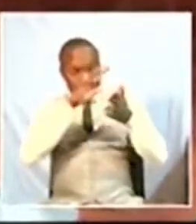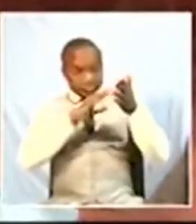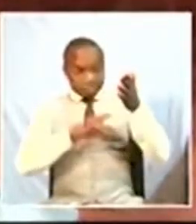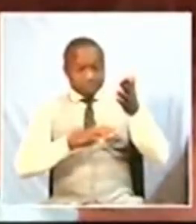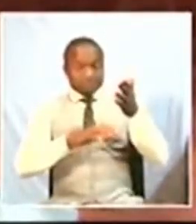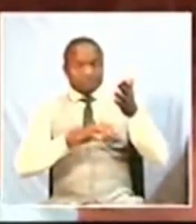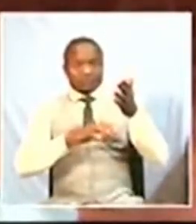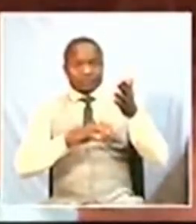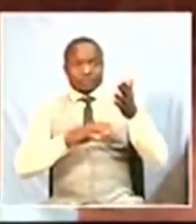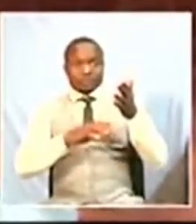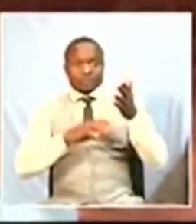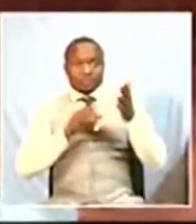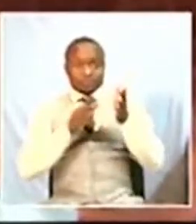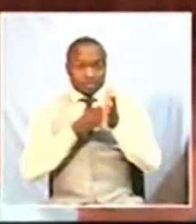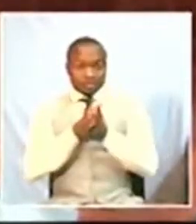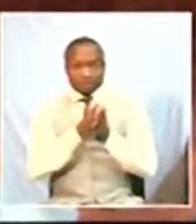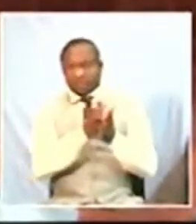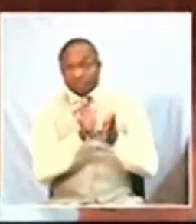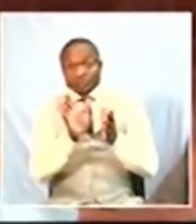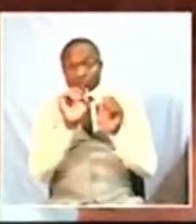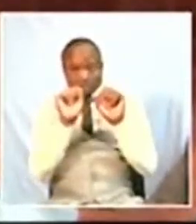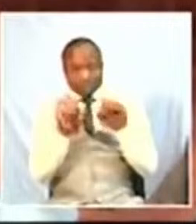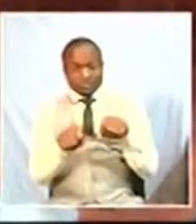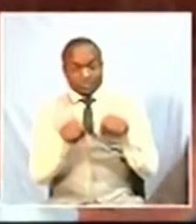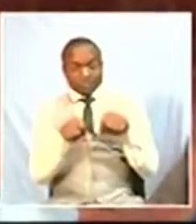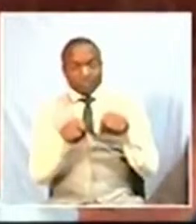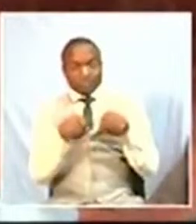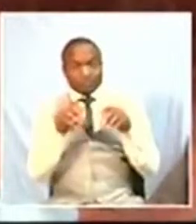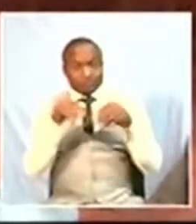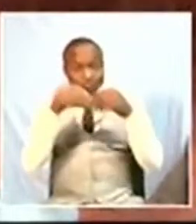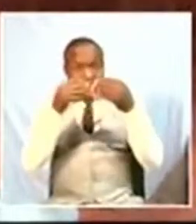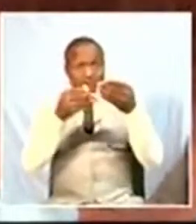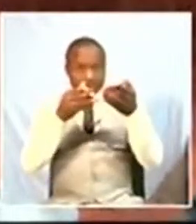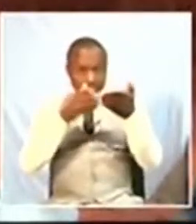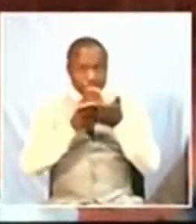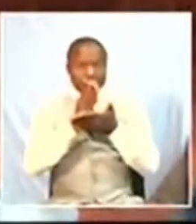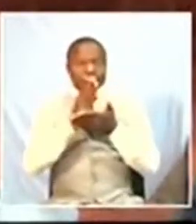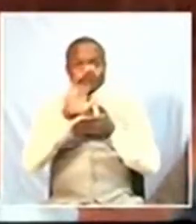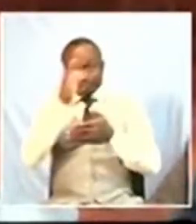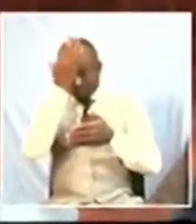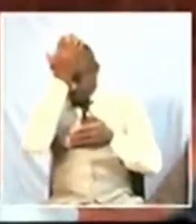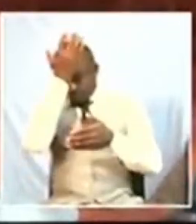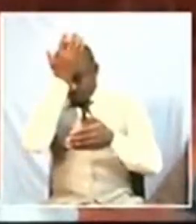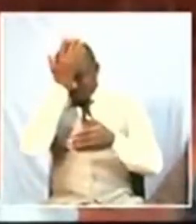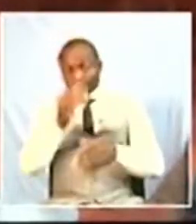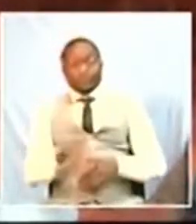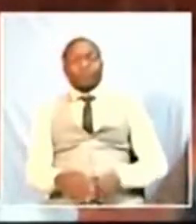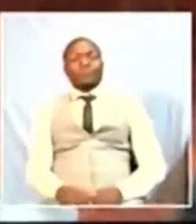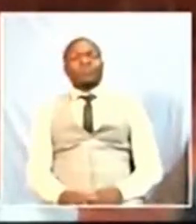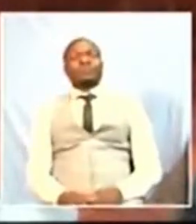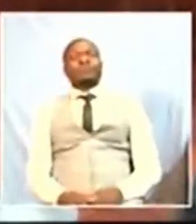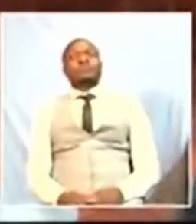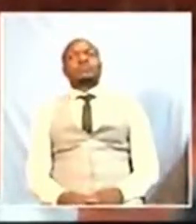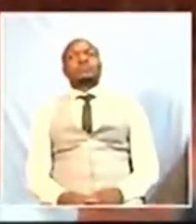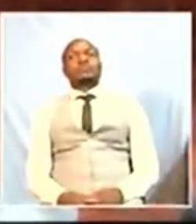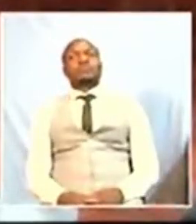the city project was varied, if we can maybe confer back to you and give you the correct date. But for the for the why it's not appearing in the